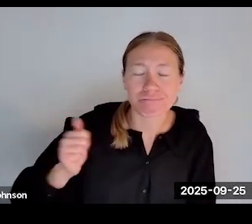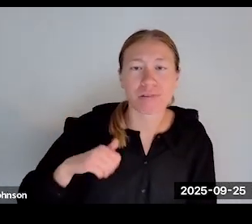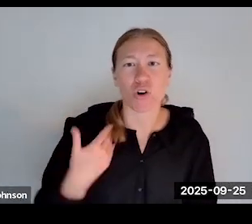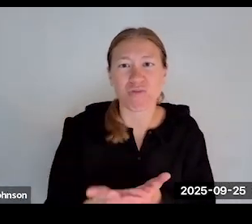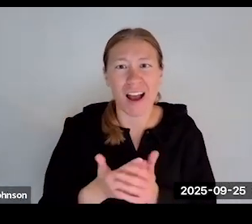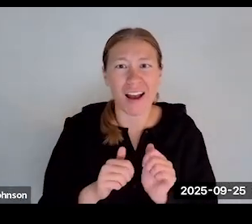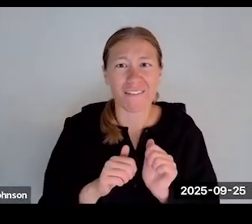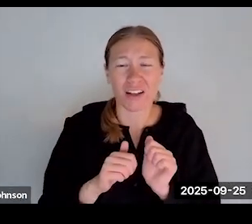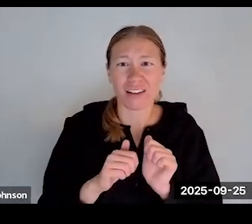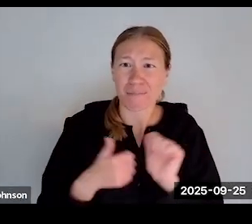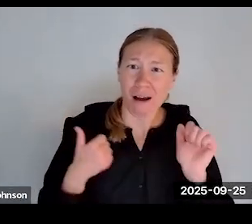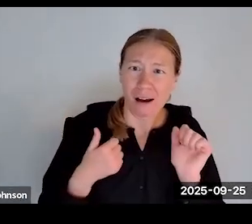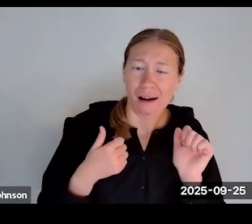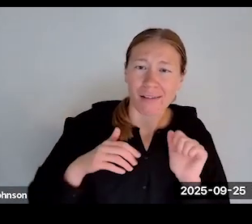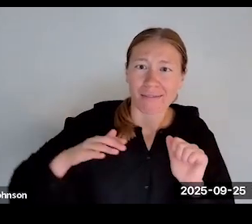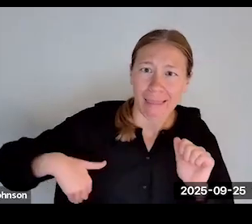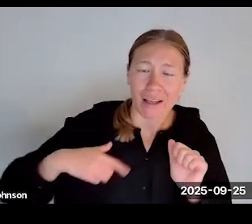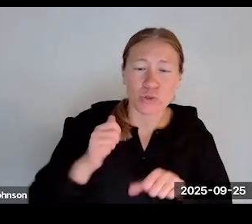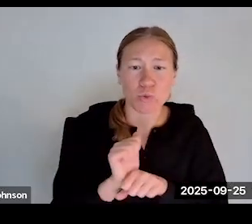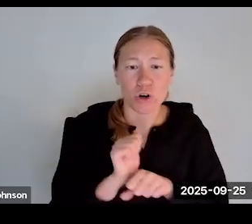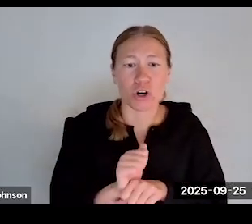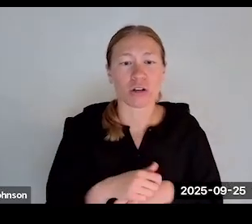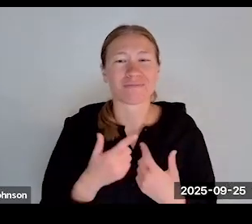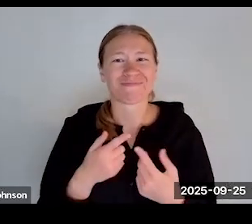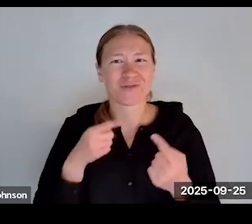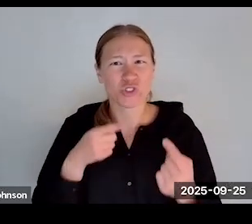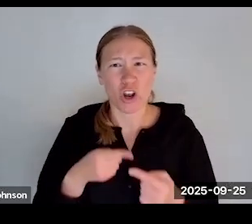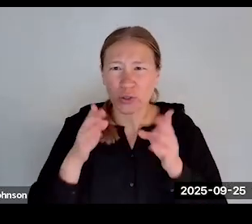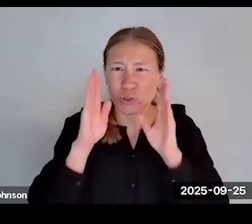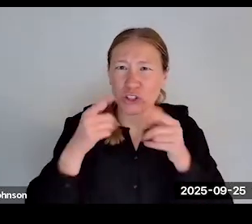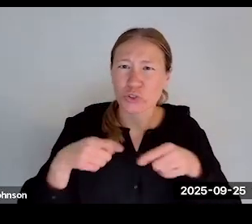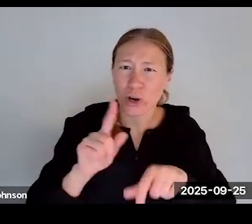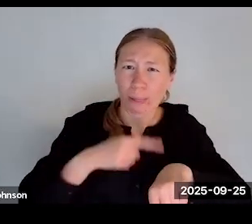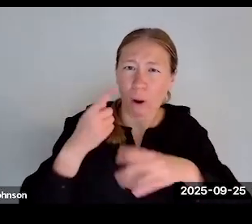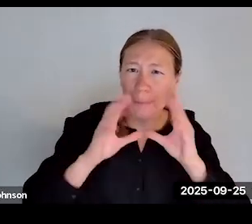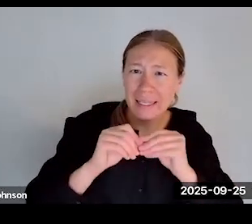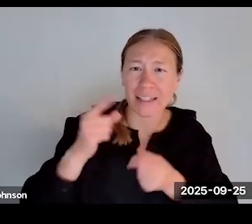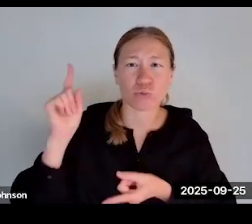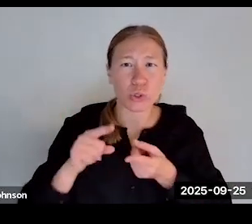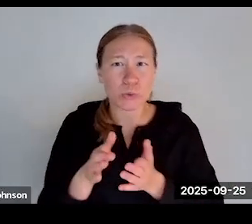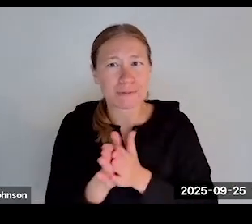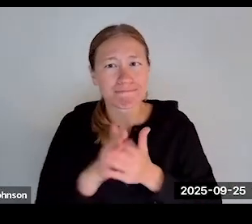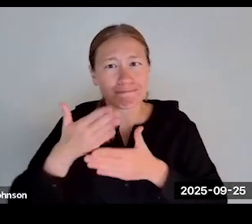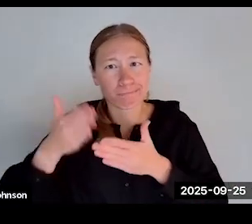work or meetings, difficulty enduring long meetings, and reduced productivity.